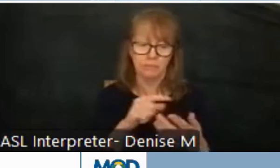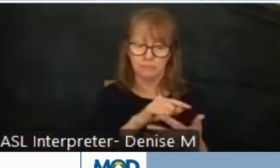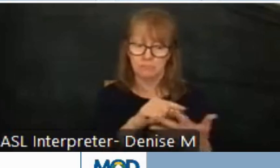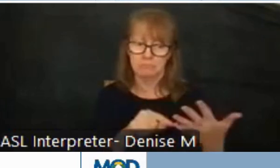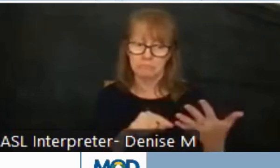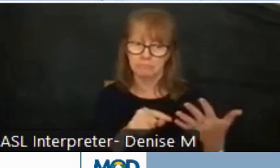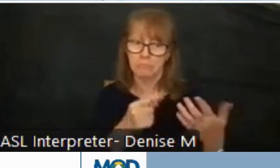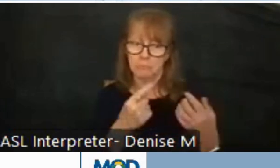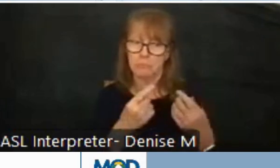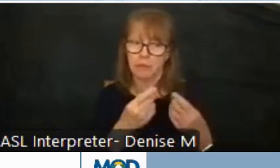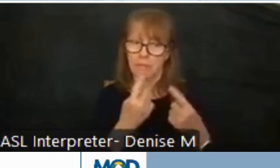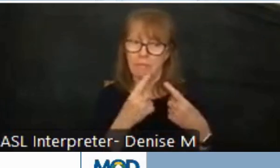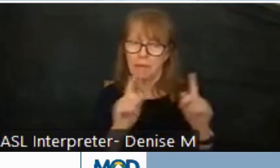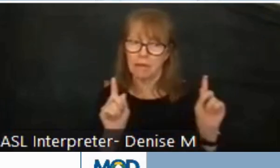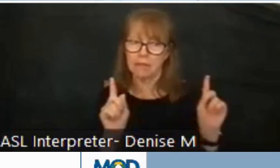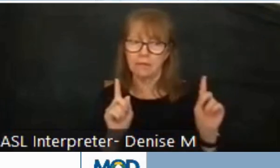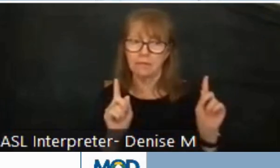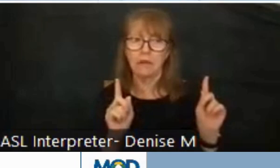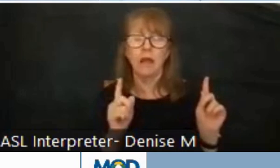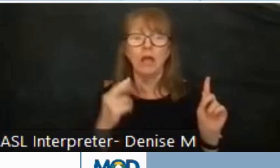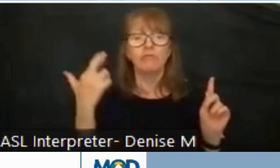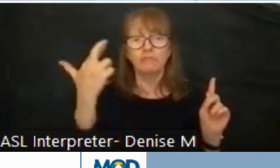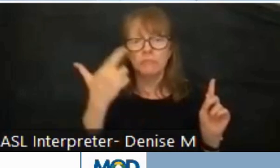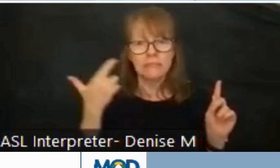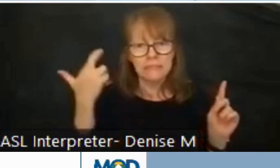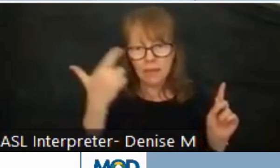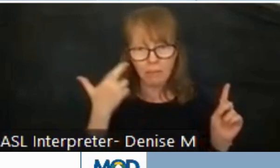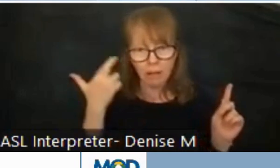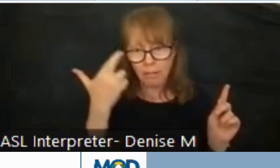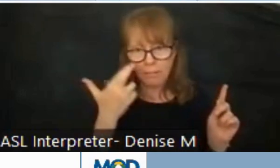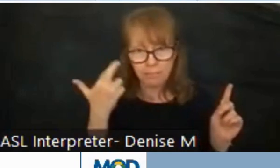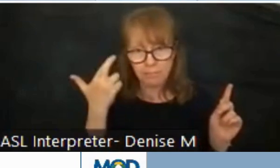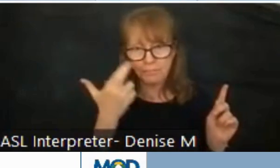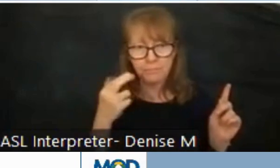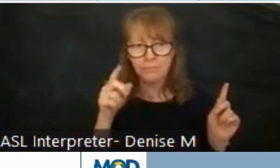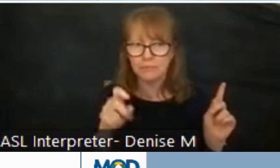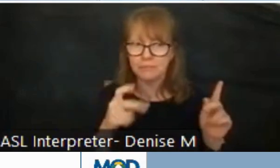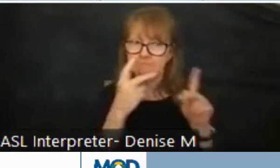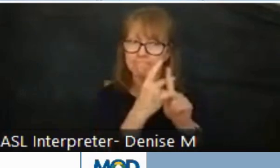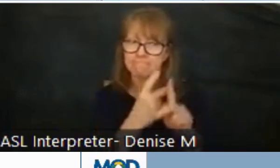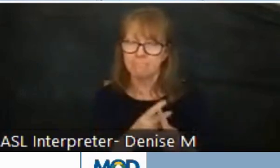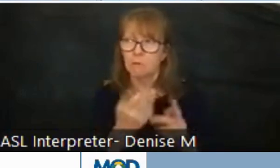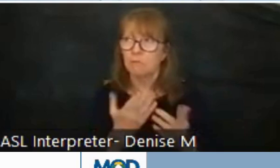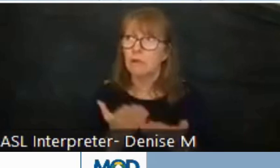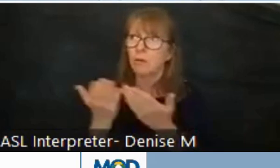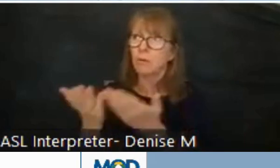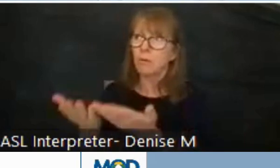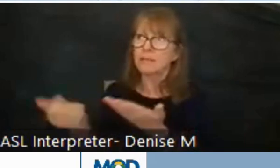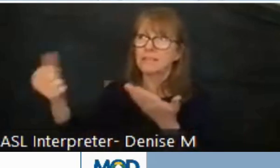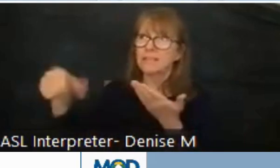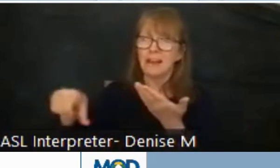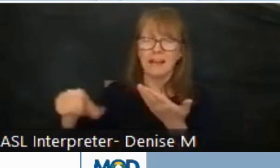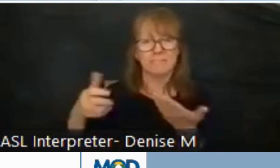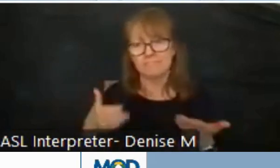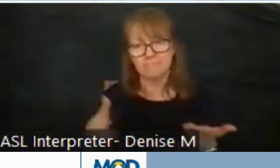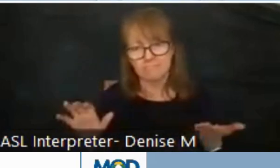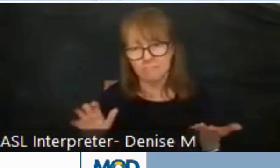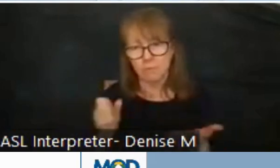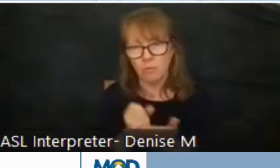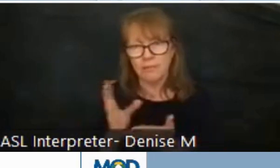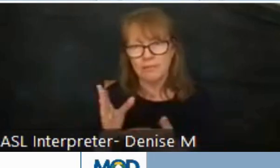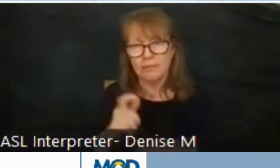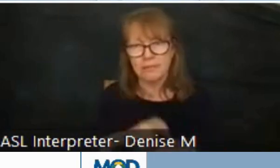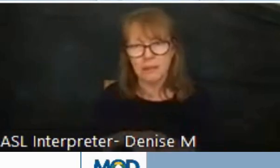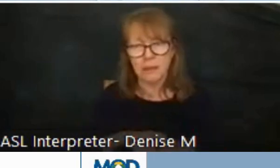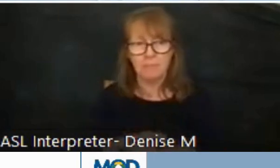don't waste your time on a request that the housing provider is likely to deny. There are several specific reasons